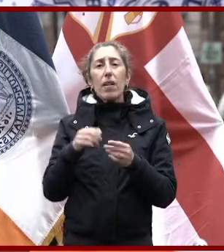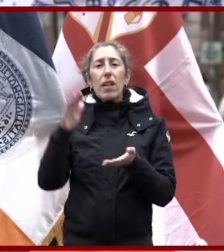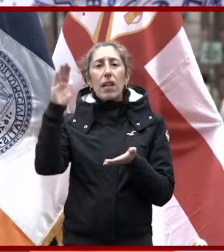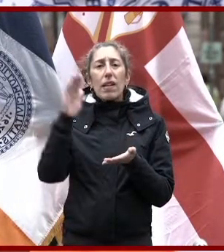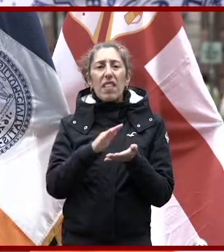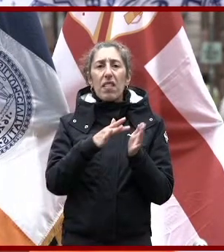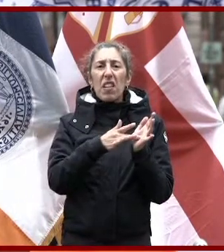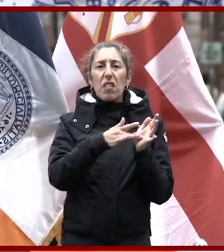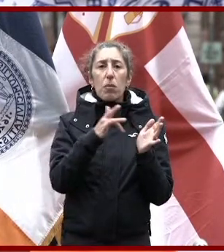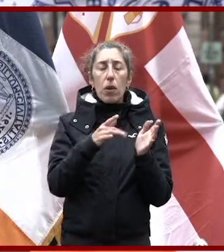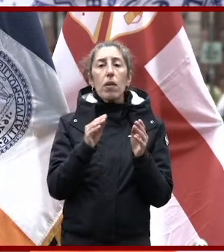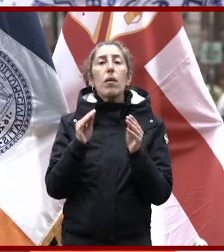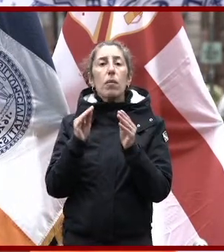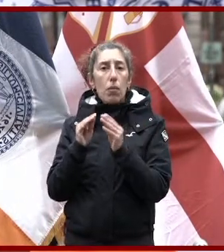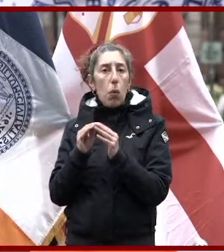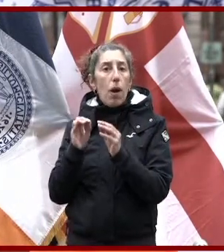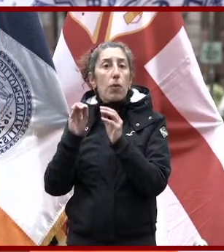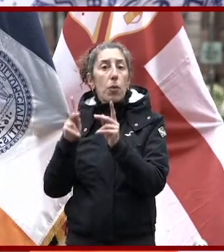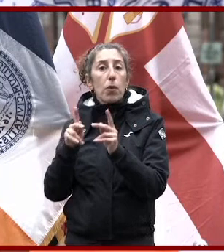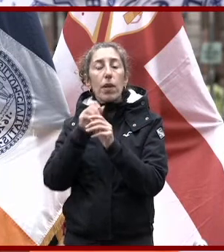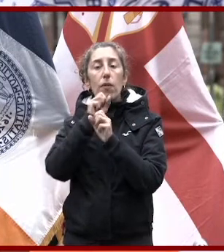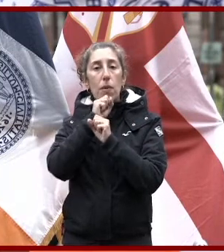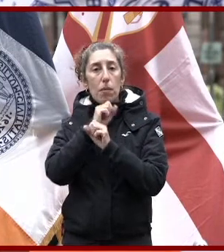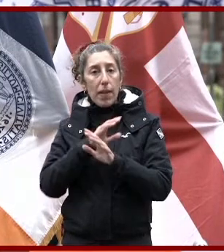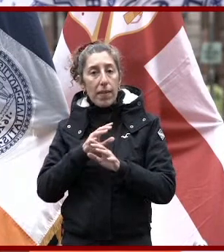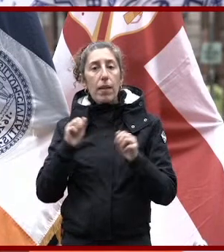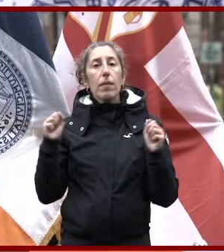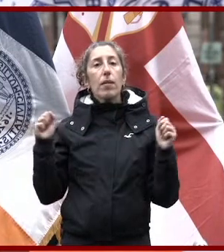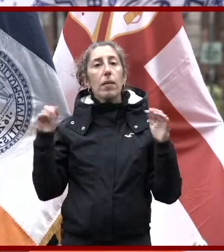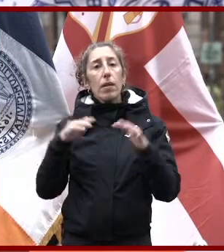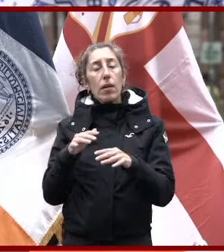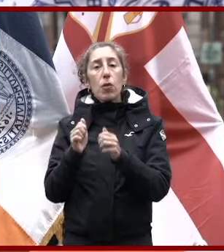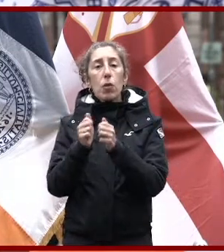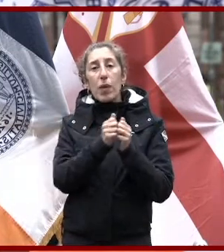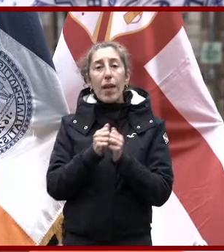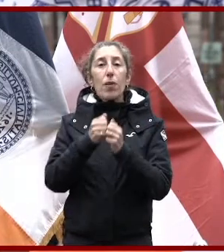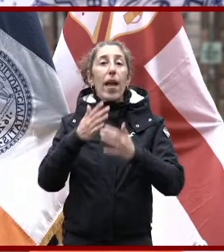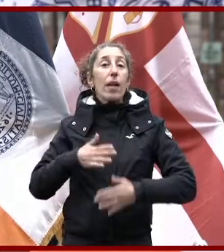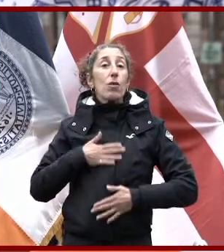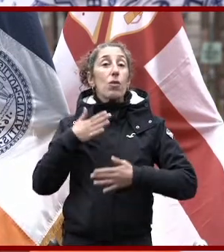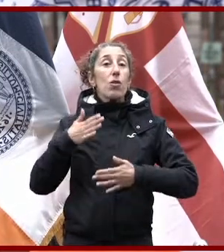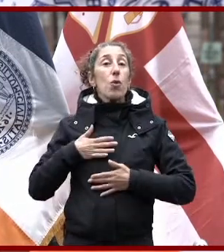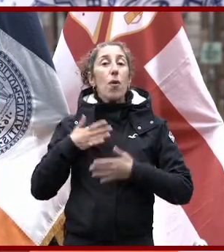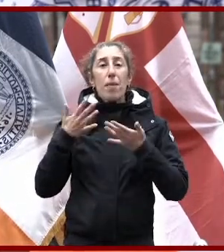and gratitude and communal gathering in joy. Thank you.